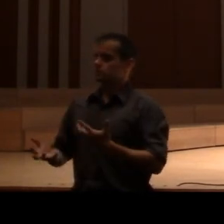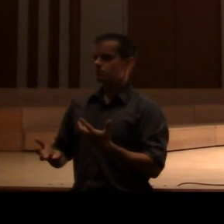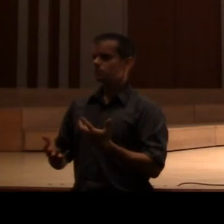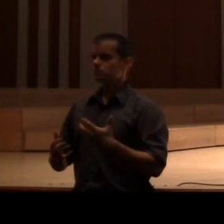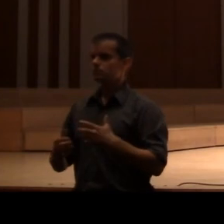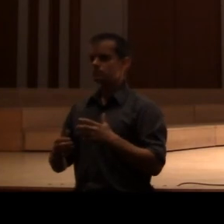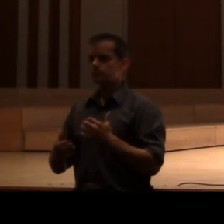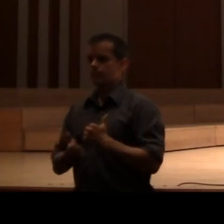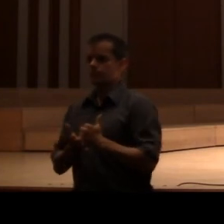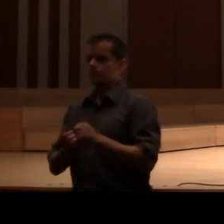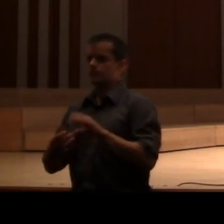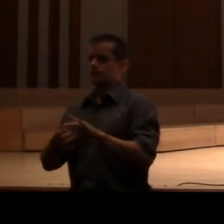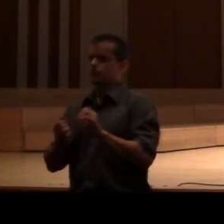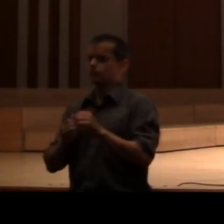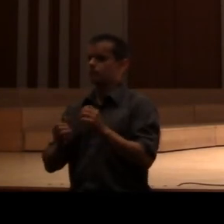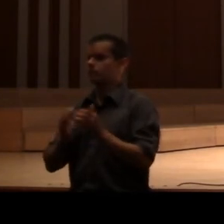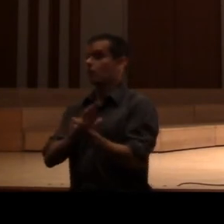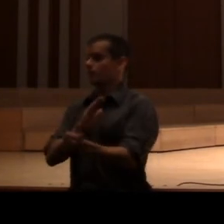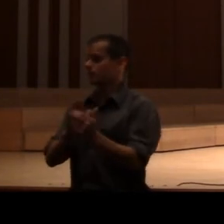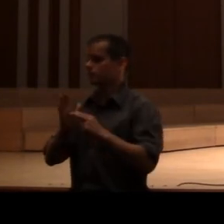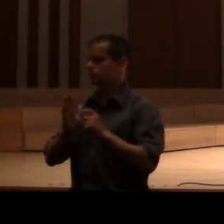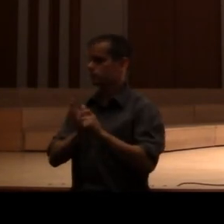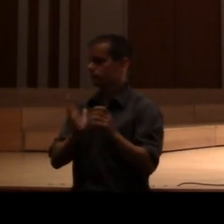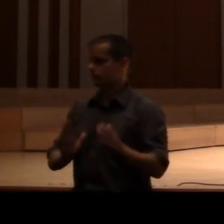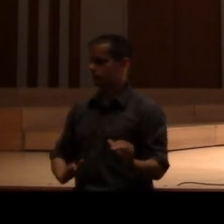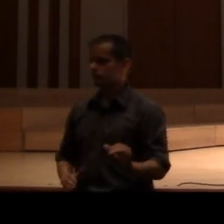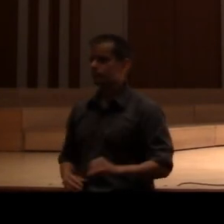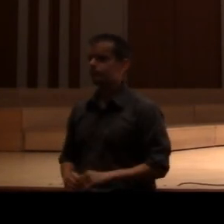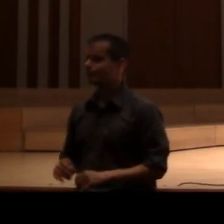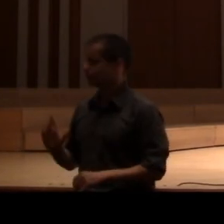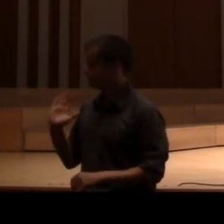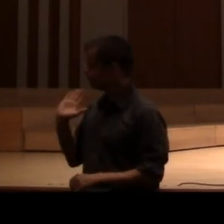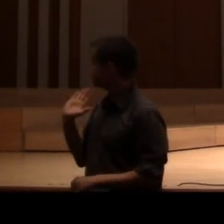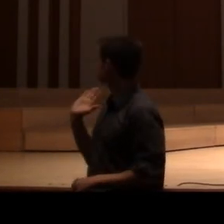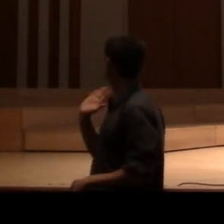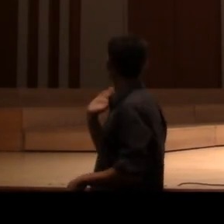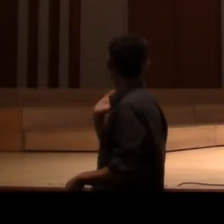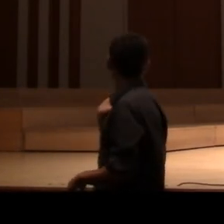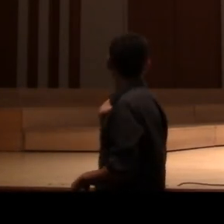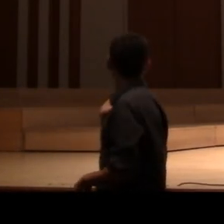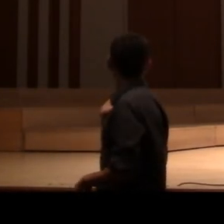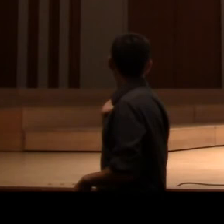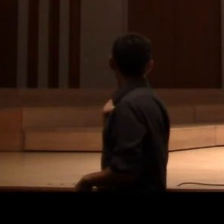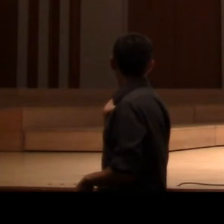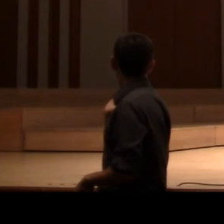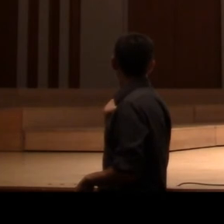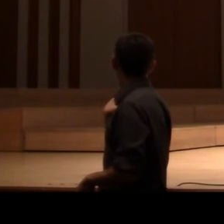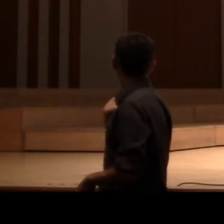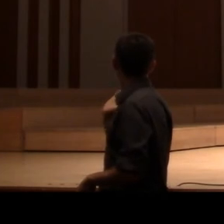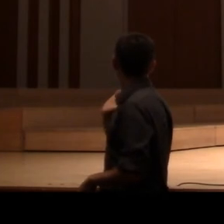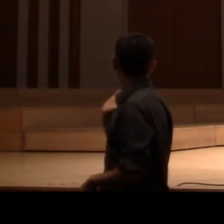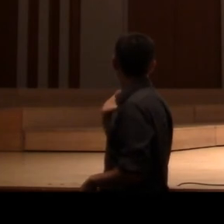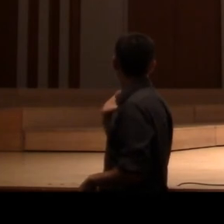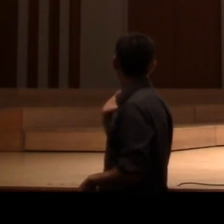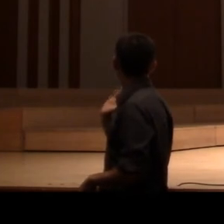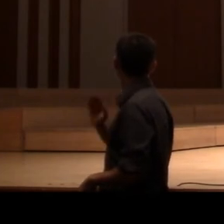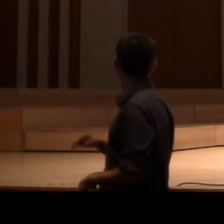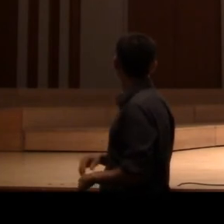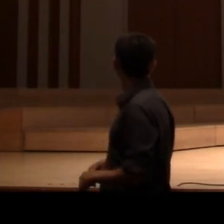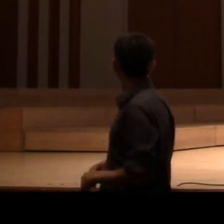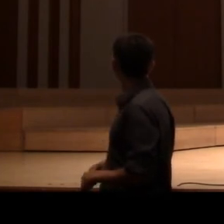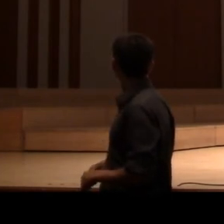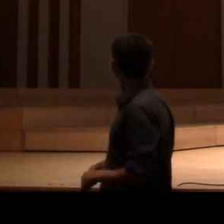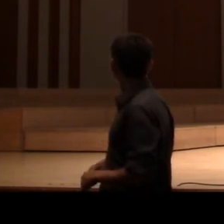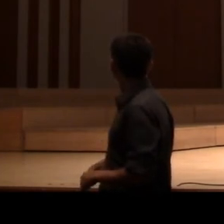confident writers. So the backyard is isolated, hidden deep within a nest of crawling tendrils of ivy and towering trees.